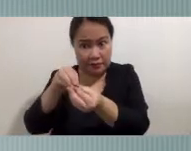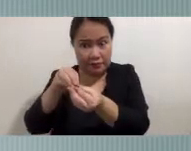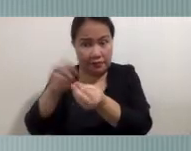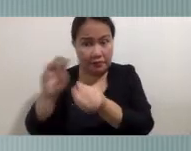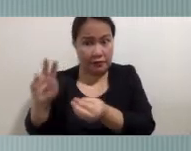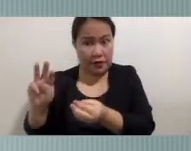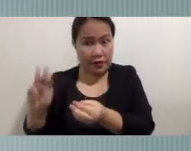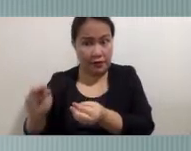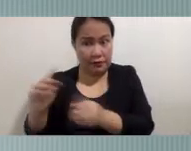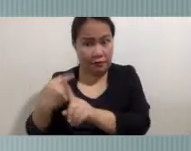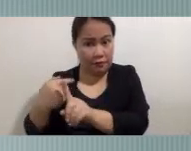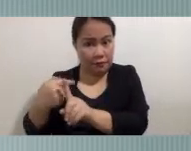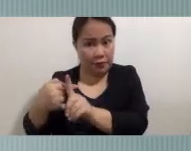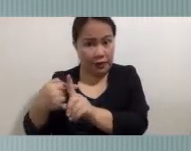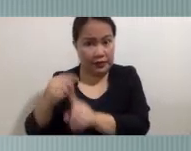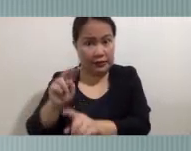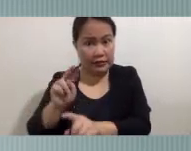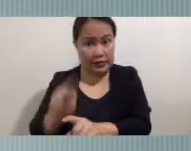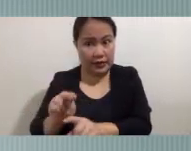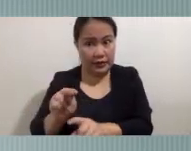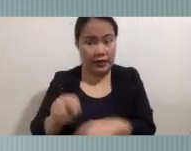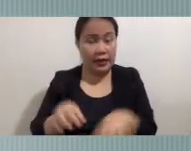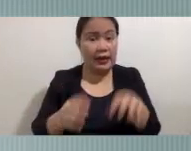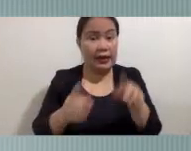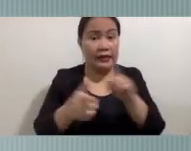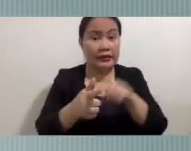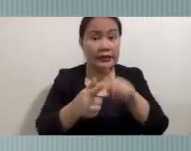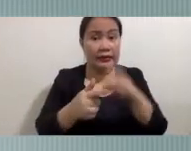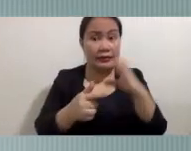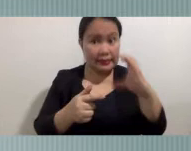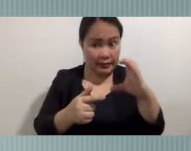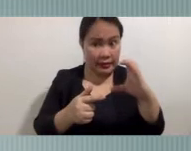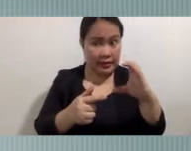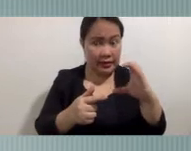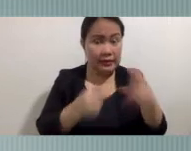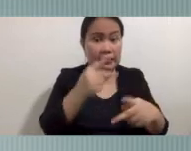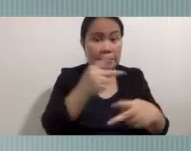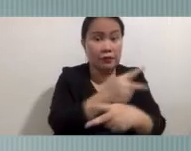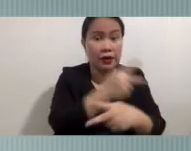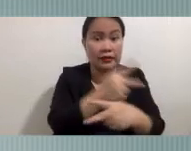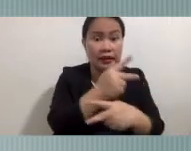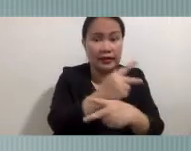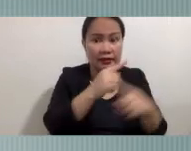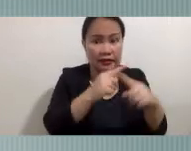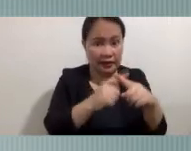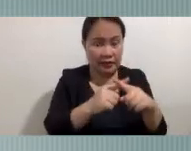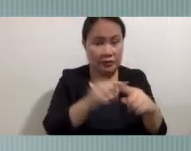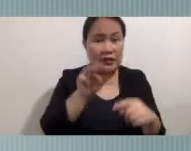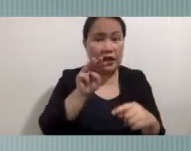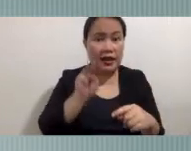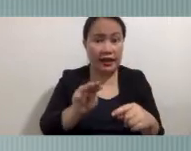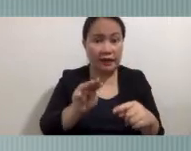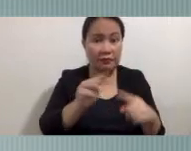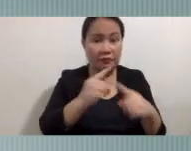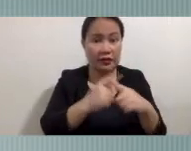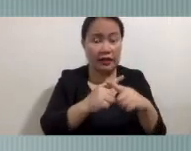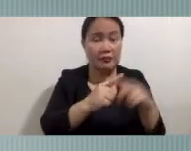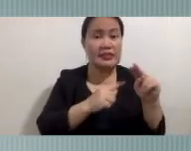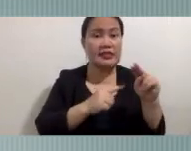you will think of two integers, pairs of integers, na ang sum niya, pag inad natin, ay